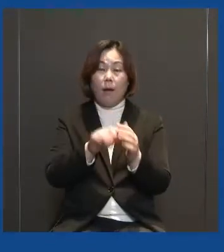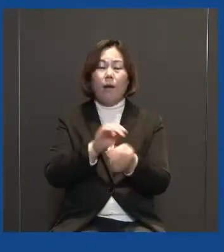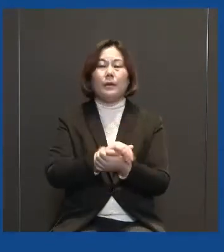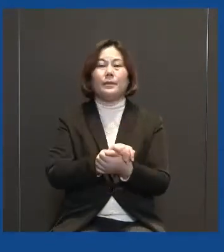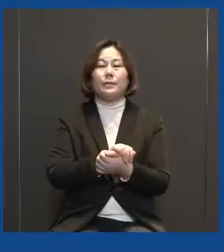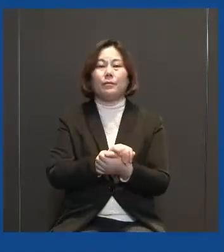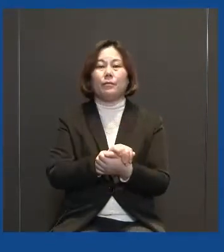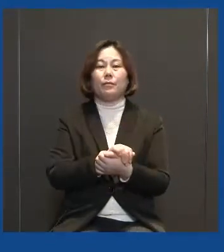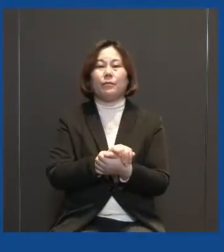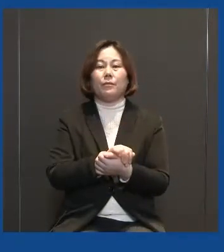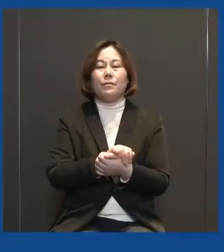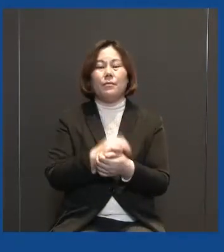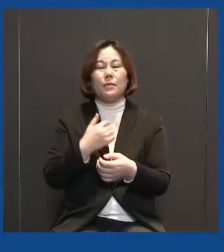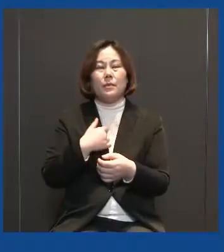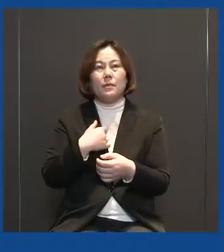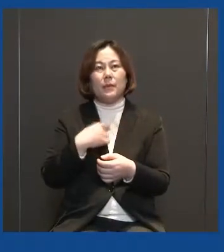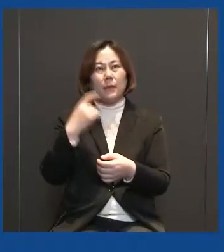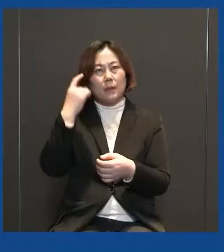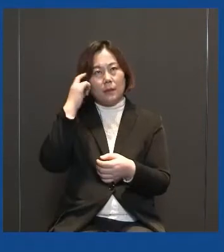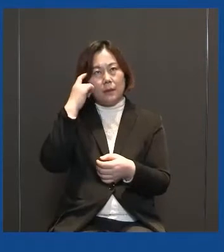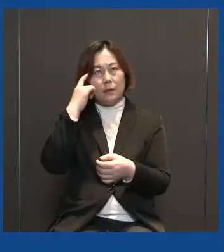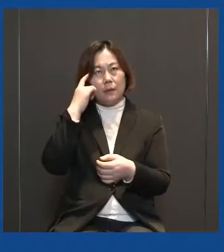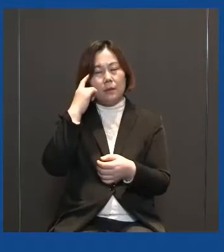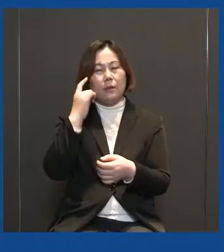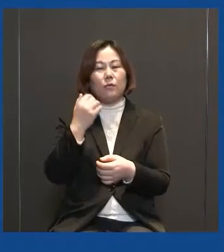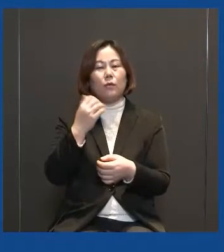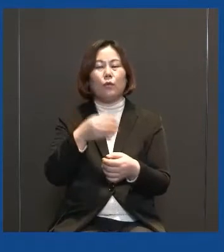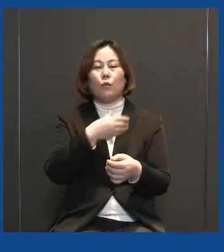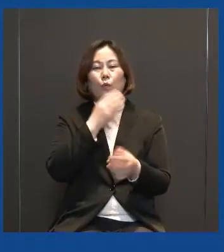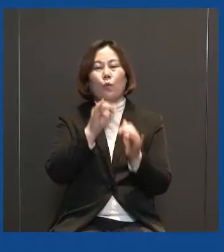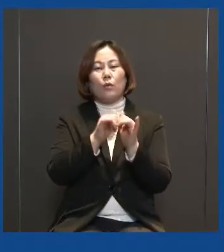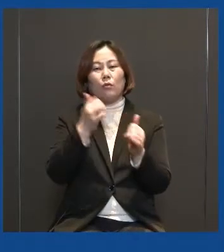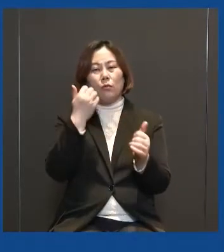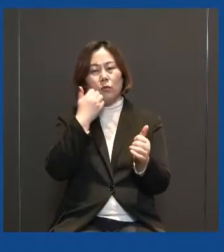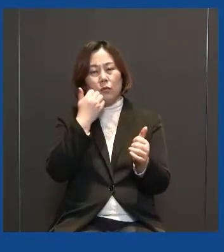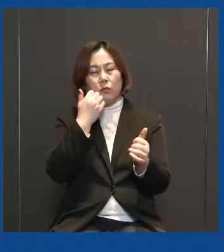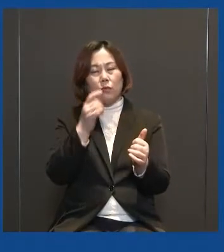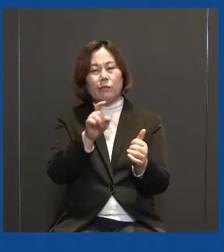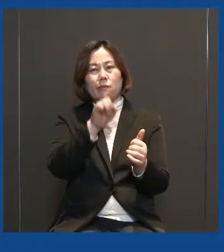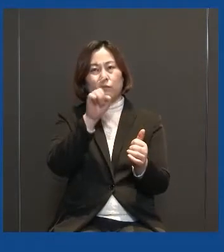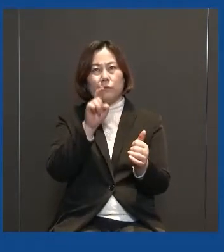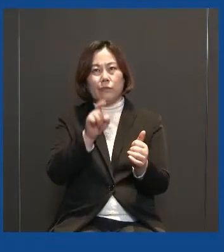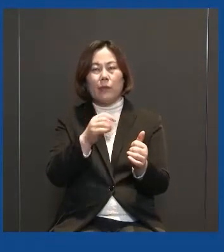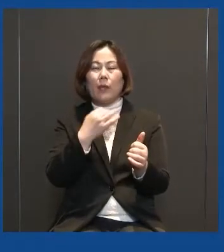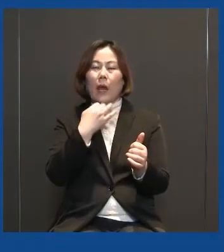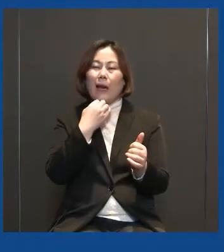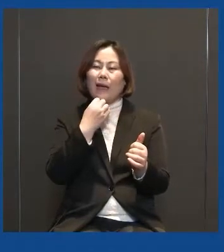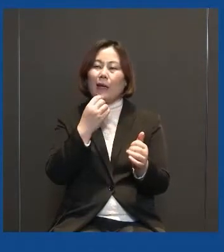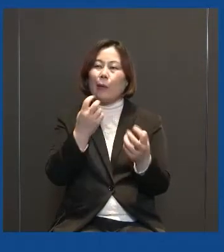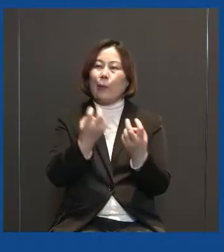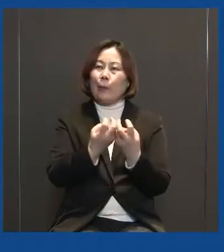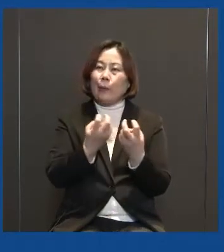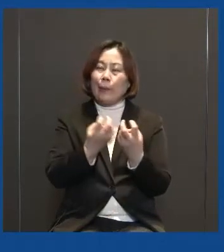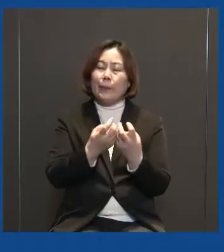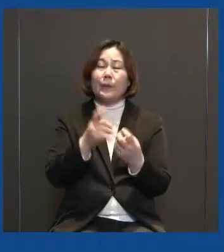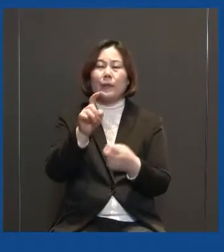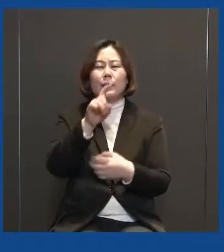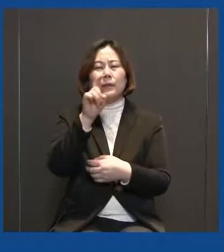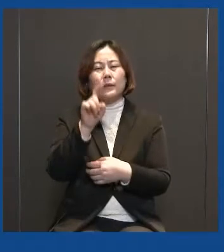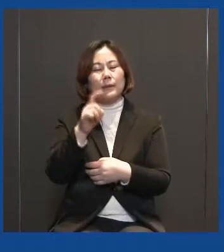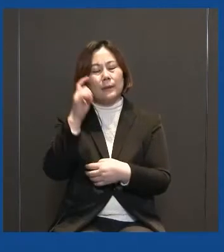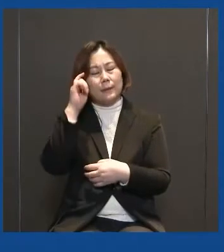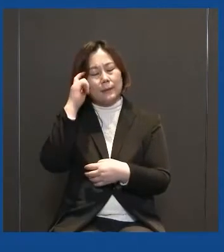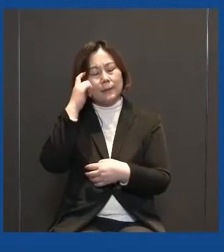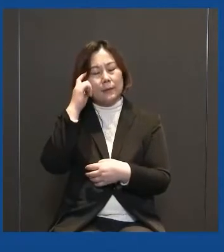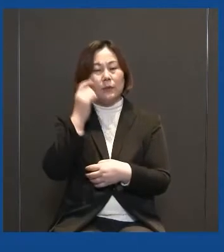about the background paper for the discussions. Many of the question marks that I had, for example, was the definition of older persons, what would be the